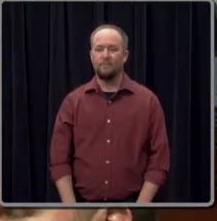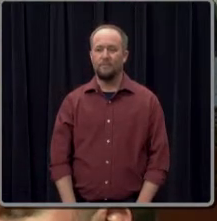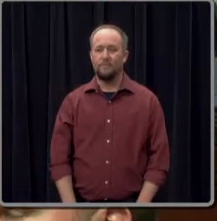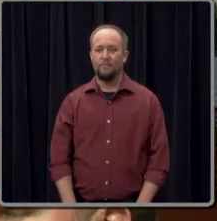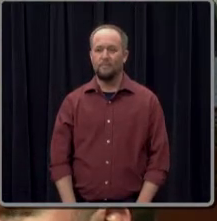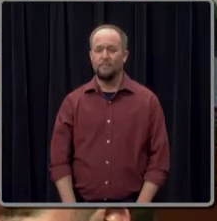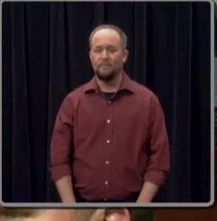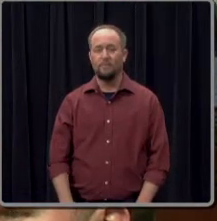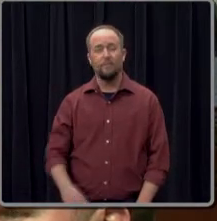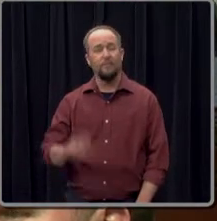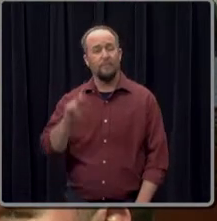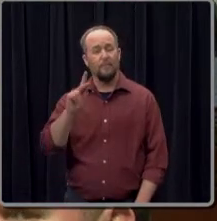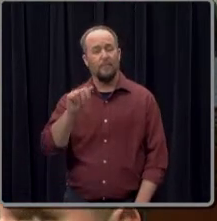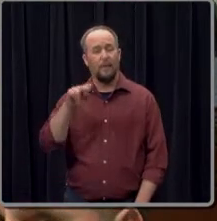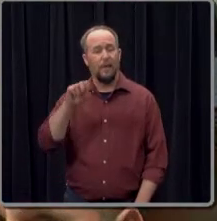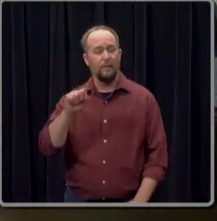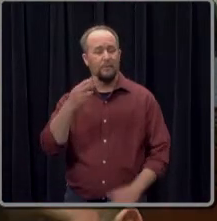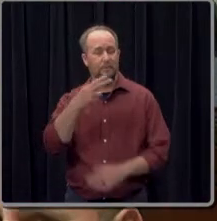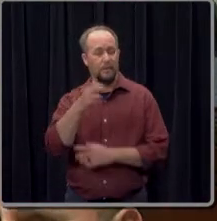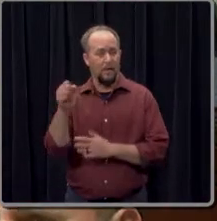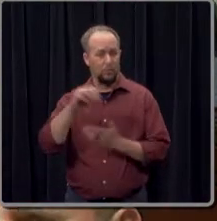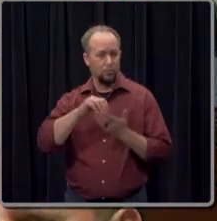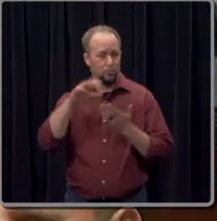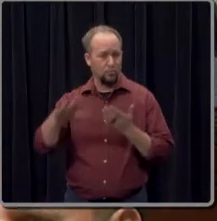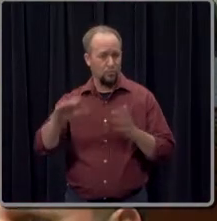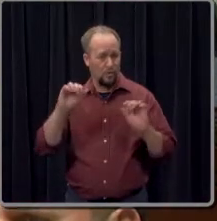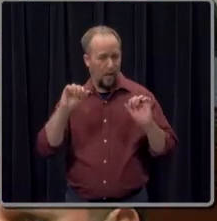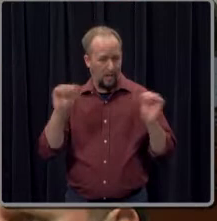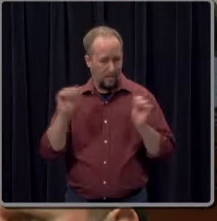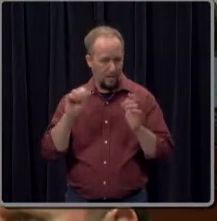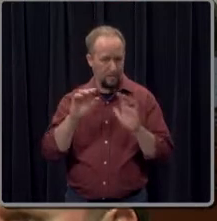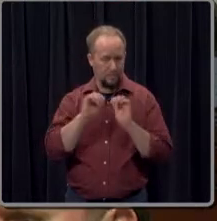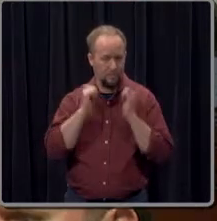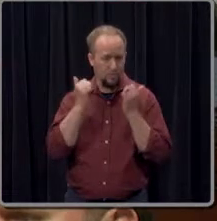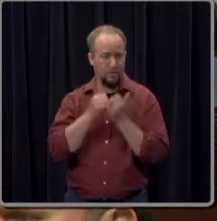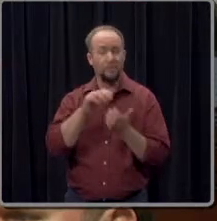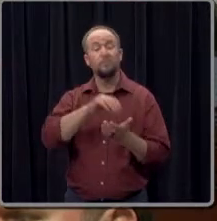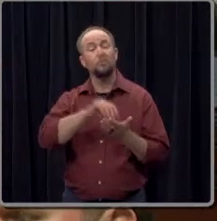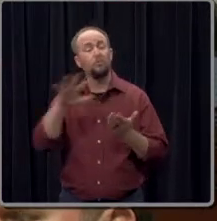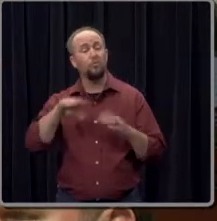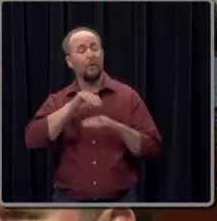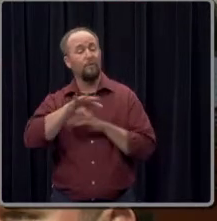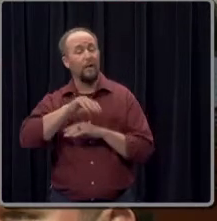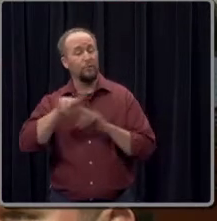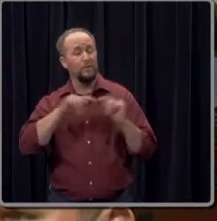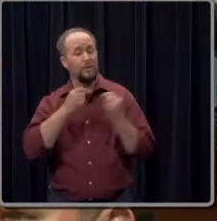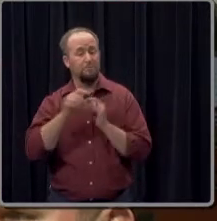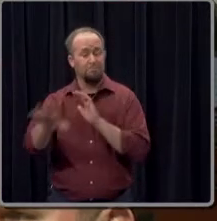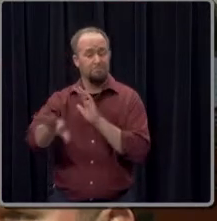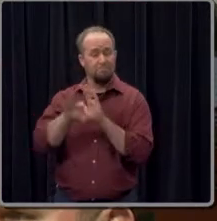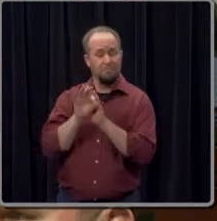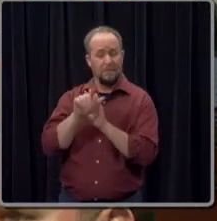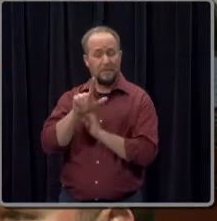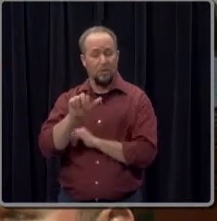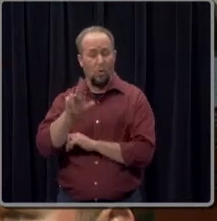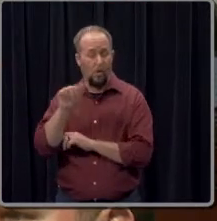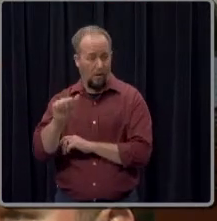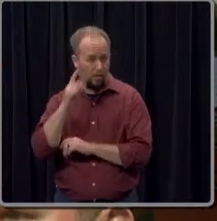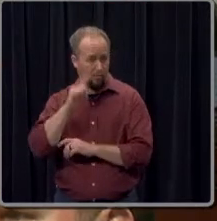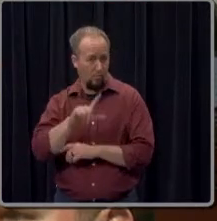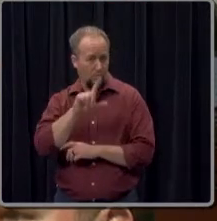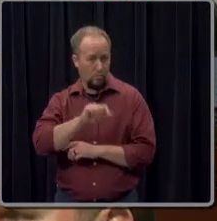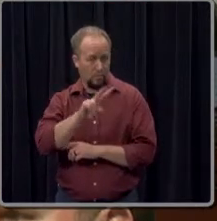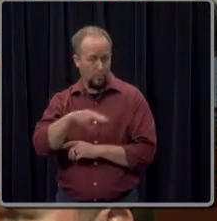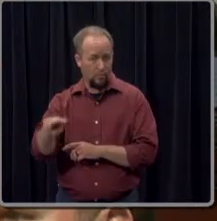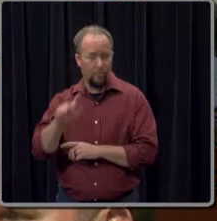The Kansas High School Student Athletics Association Student Advisory Team selected Laura for the 2022